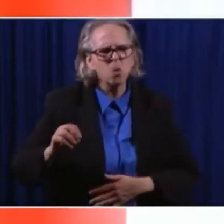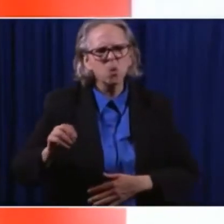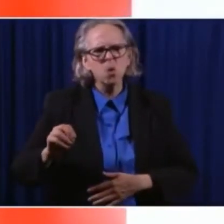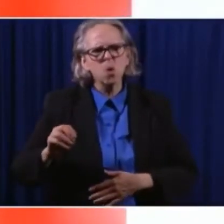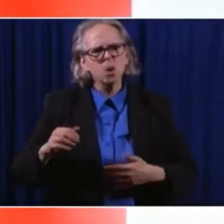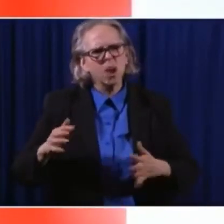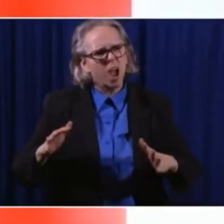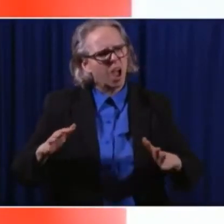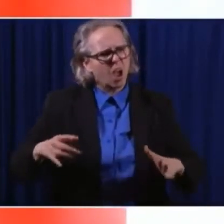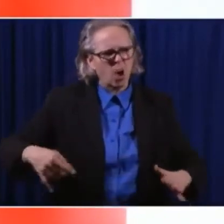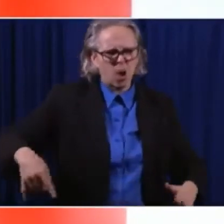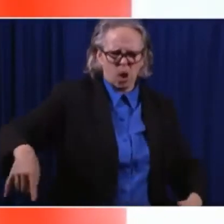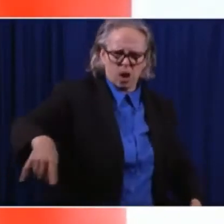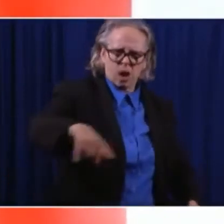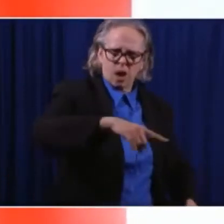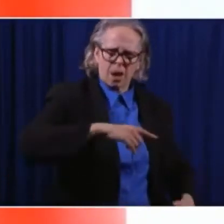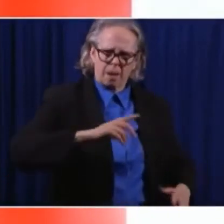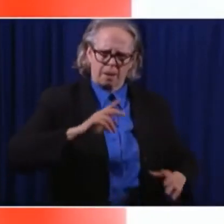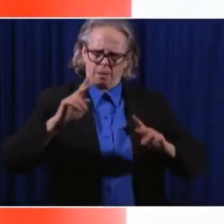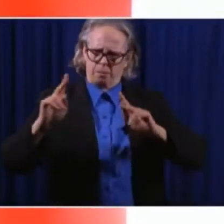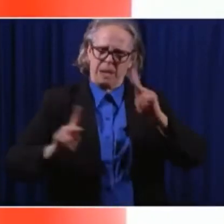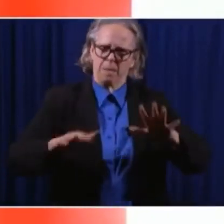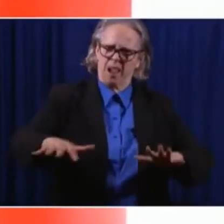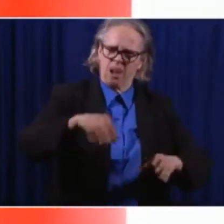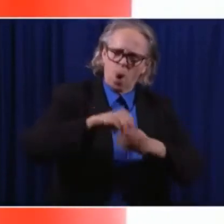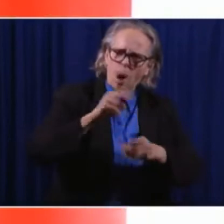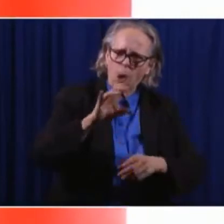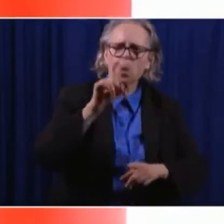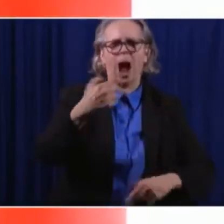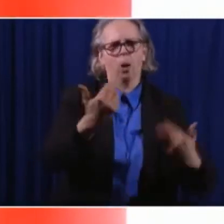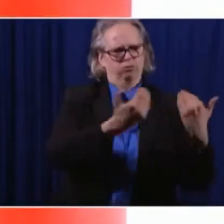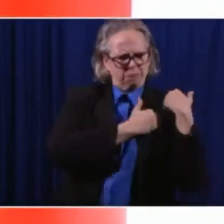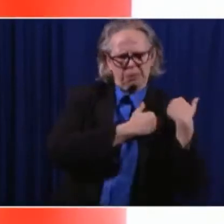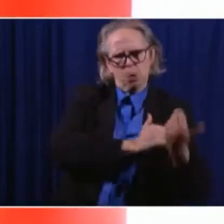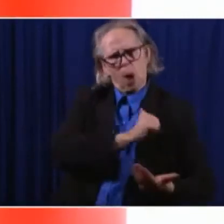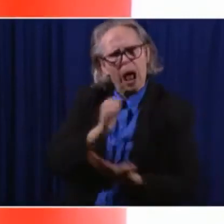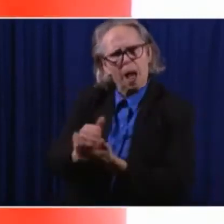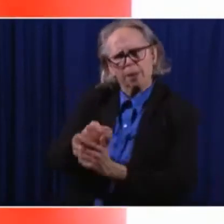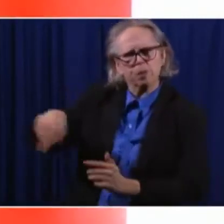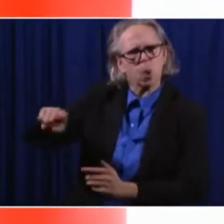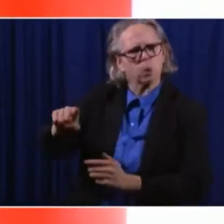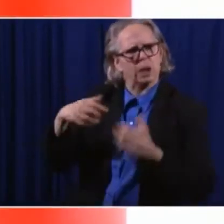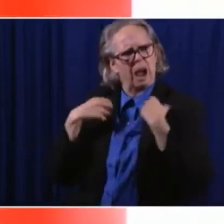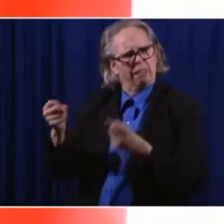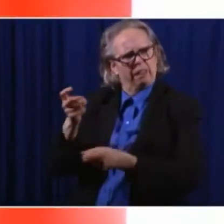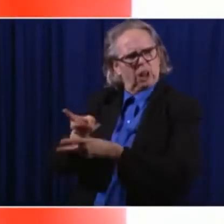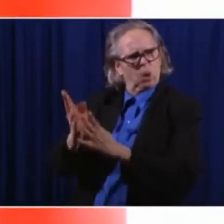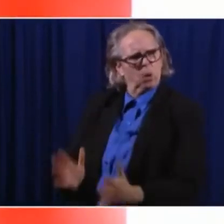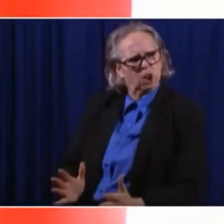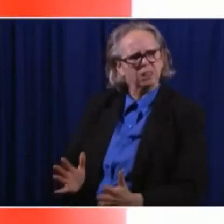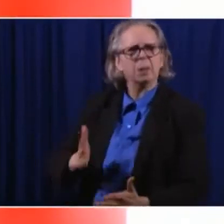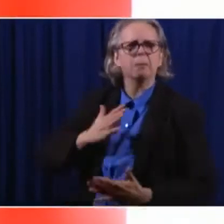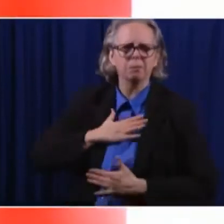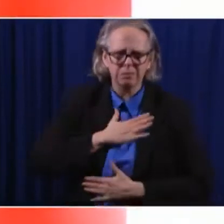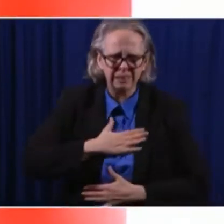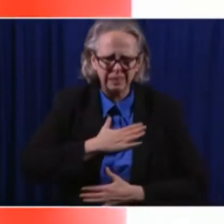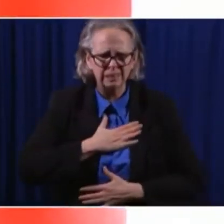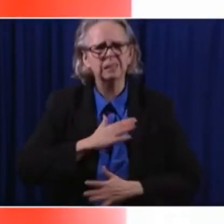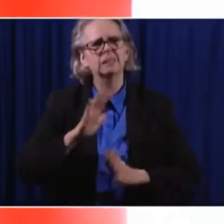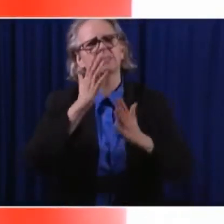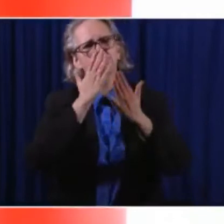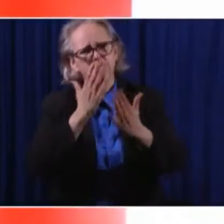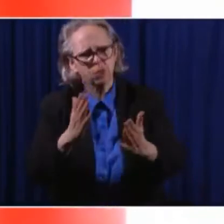appreciate everybody being so focused on this. And we really appreciate your decision as well as this announcement today. We think it's the right